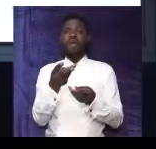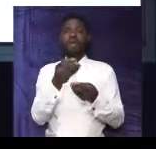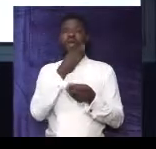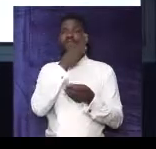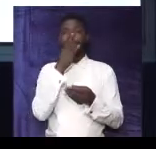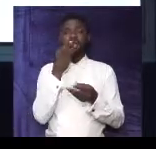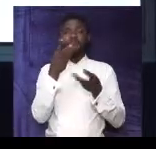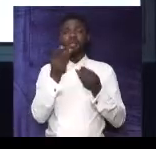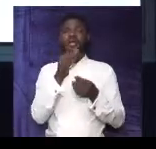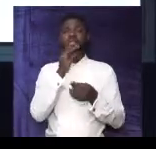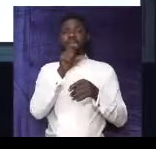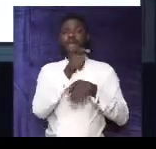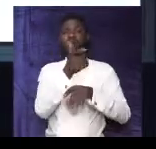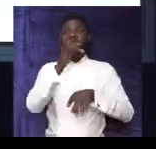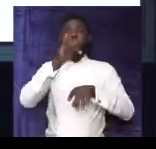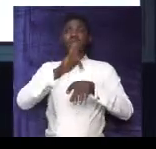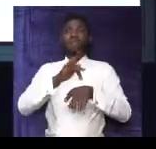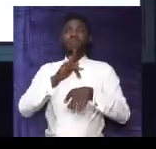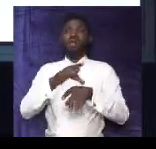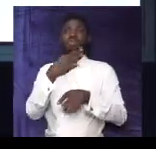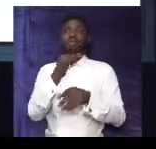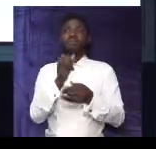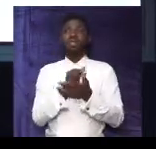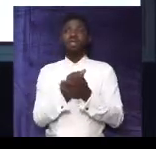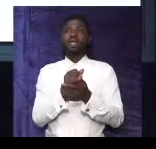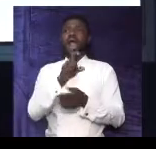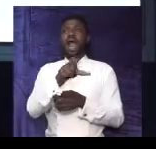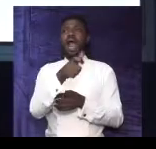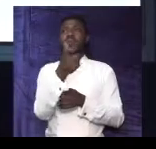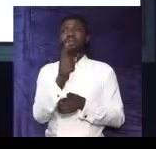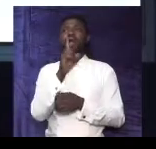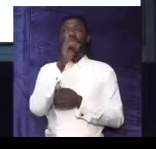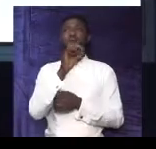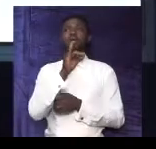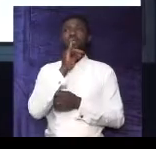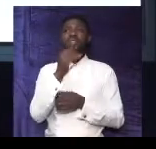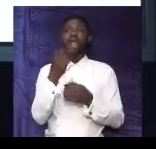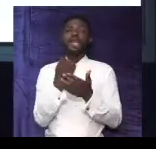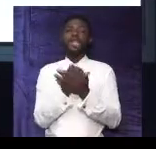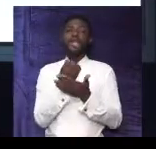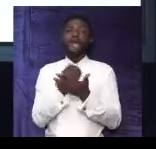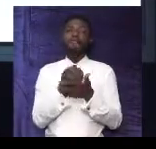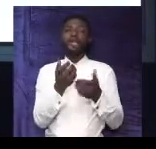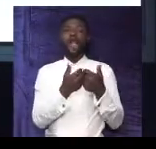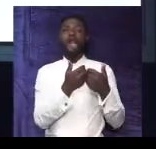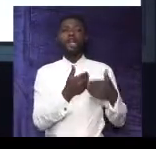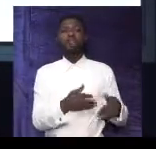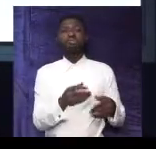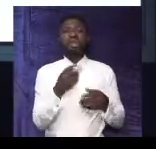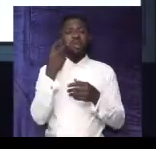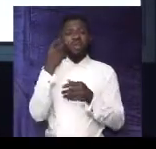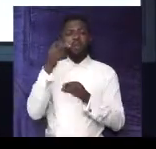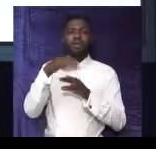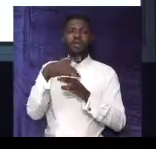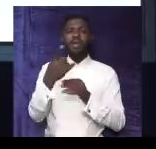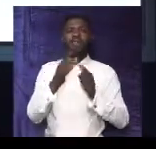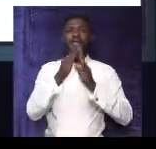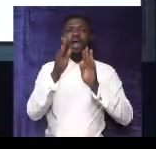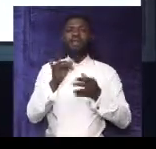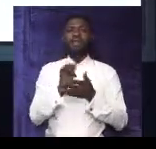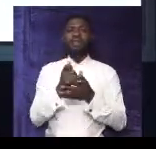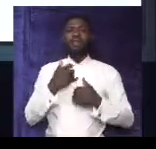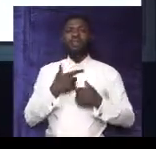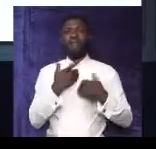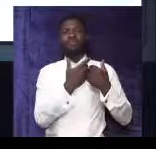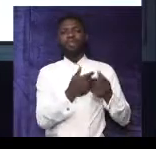farmland is another effect of that. Another one is economic loss. Looking at the houses